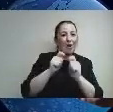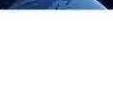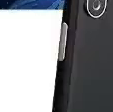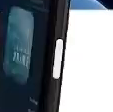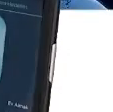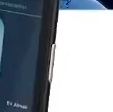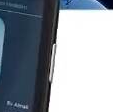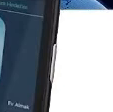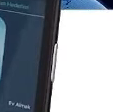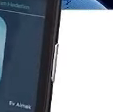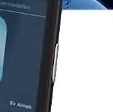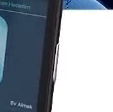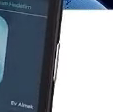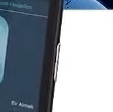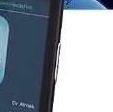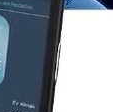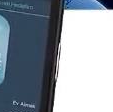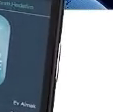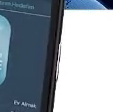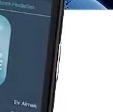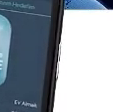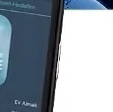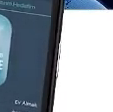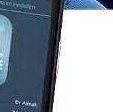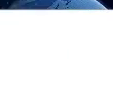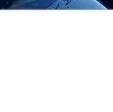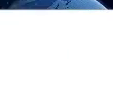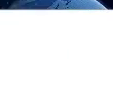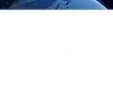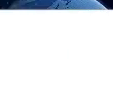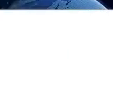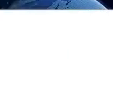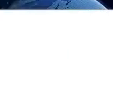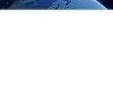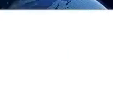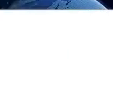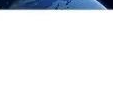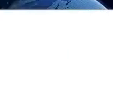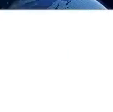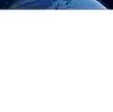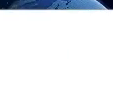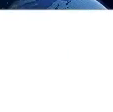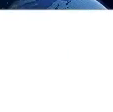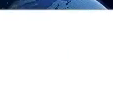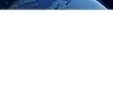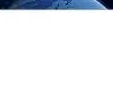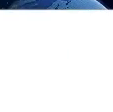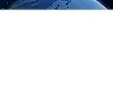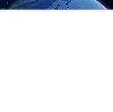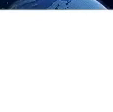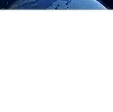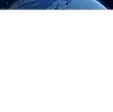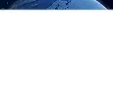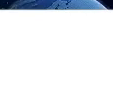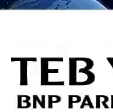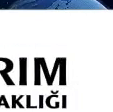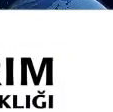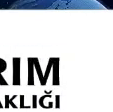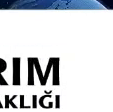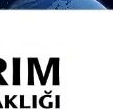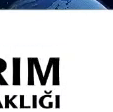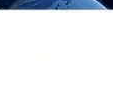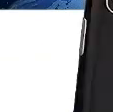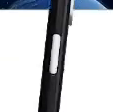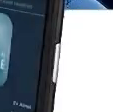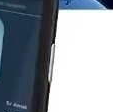based interviews, we act just like any ordinary company in terms of our interviews and recruitment. In addition, we have